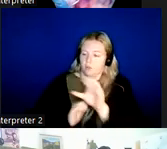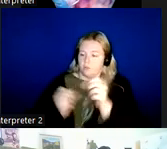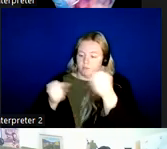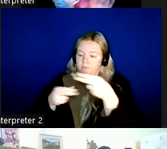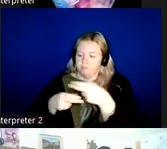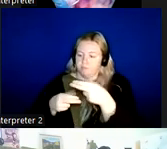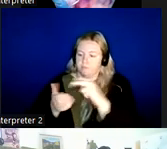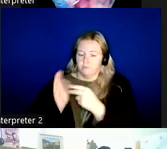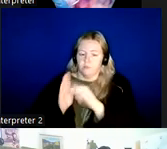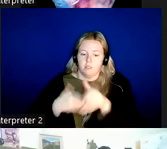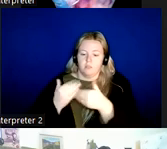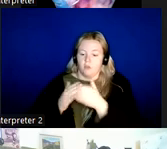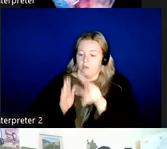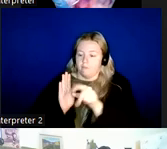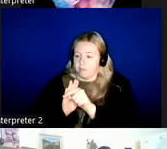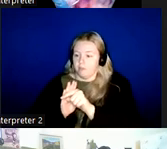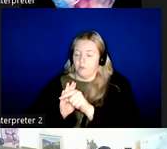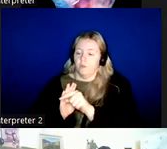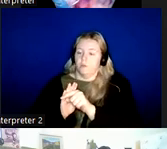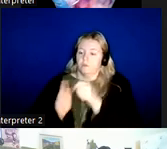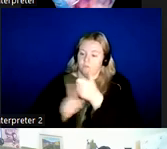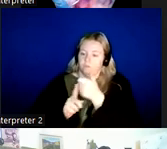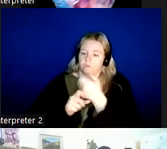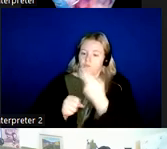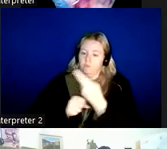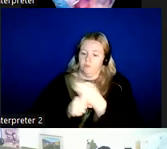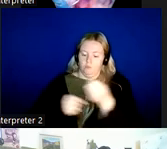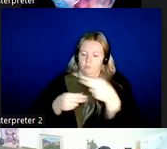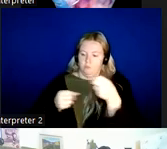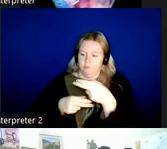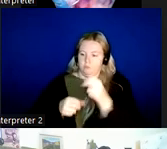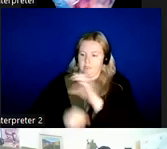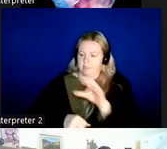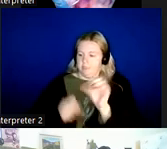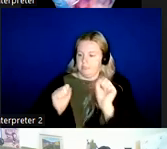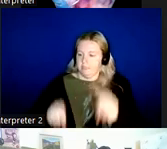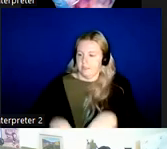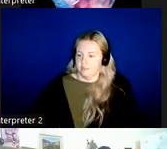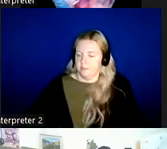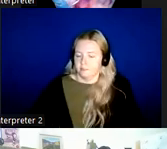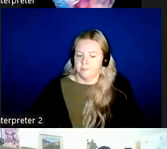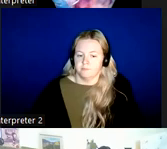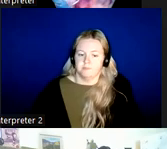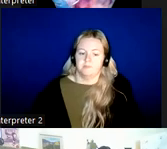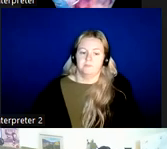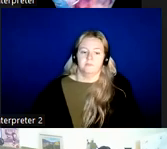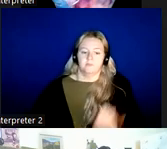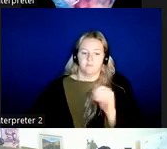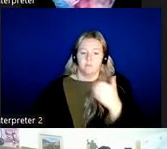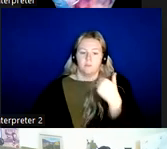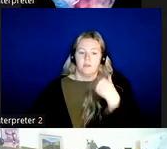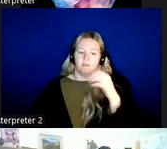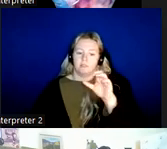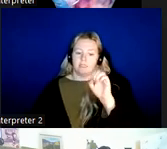to do the closed captions on them. We also have our CELA collection.